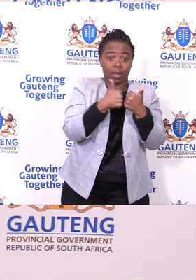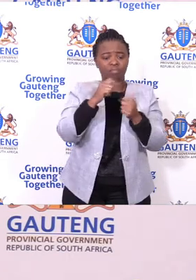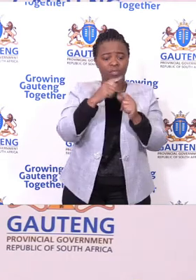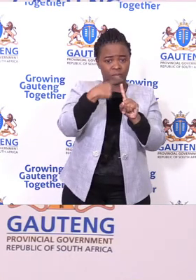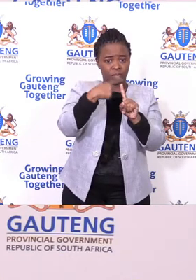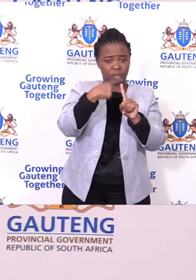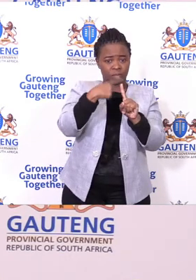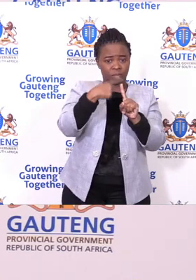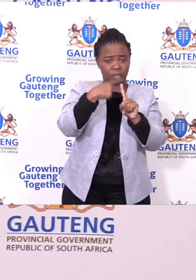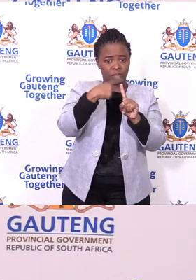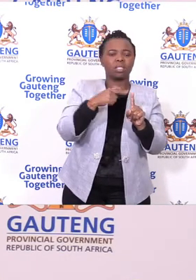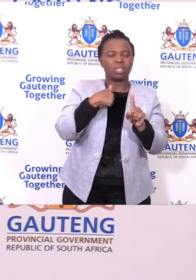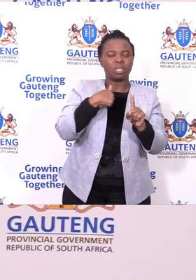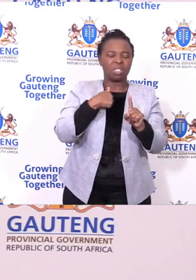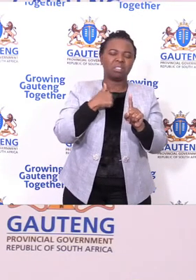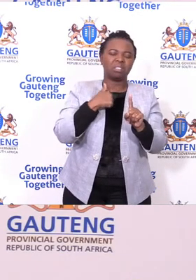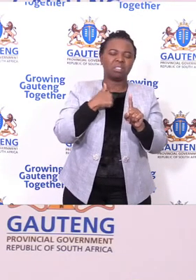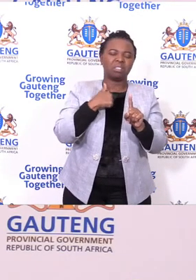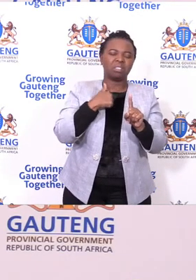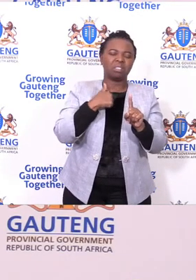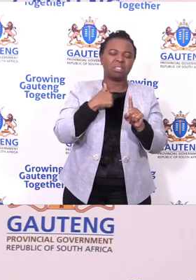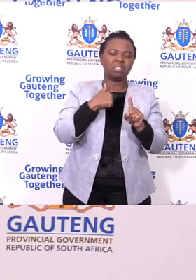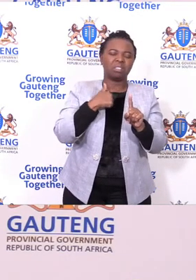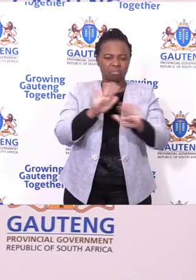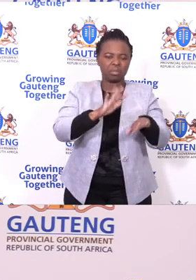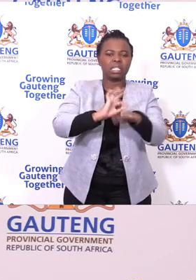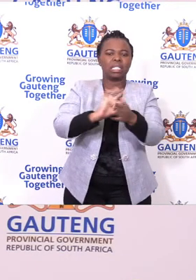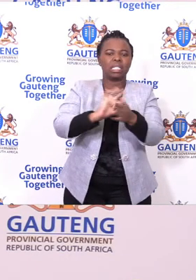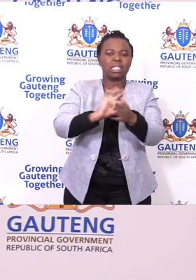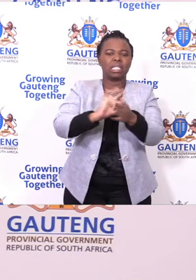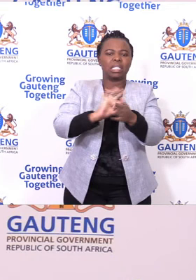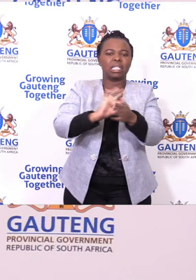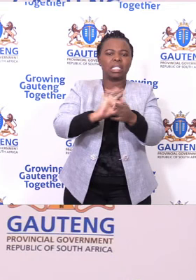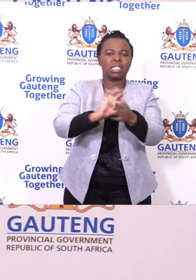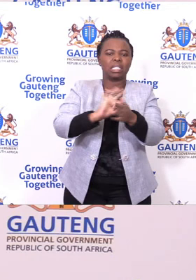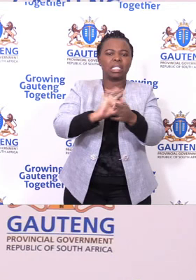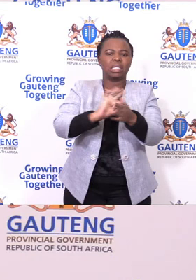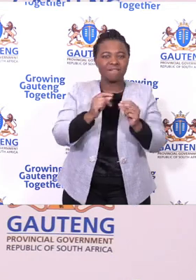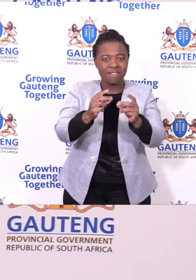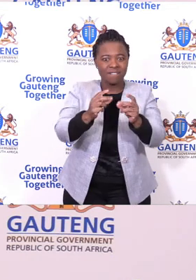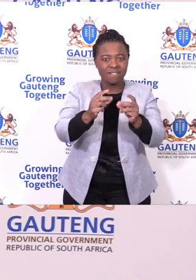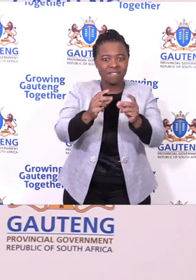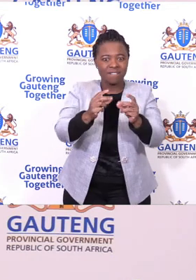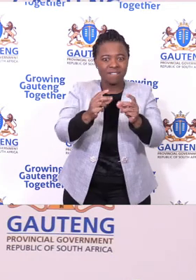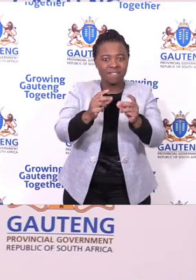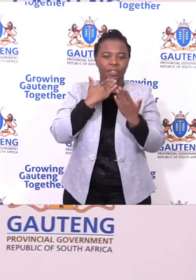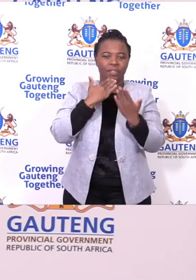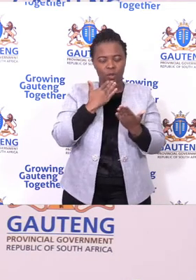that's an area where the Department of Health and local government are going to assist us so that we can clean that aspect. Thank you so much. Thank